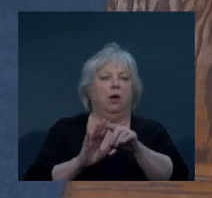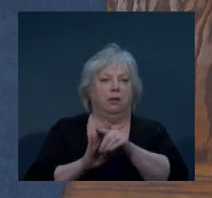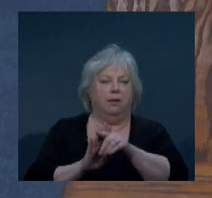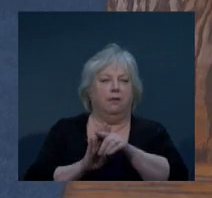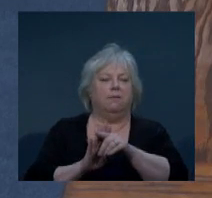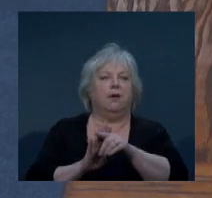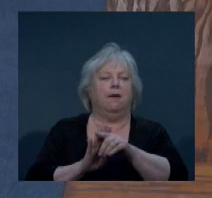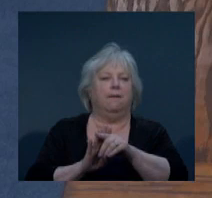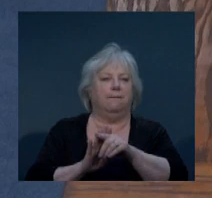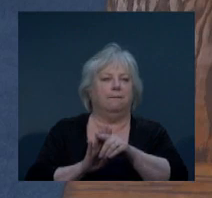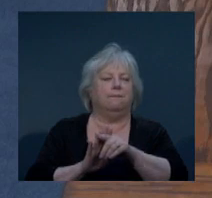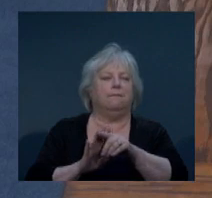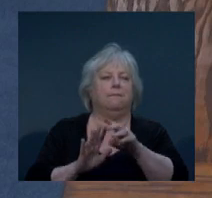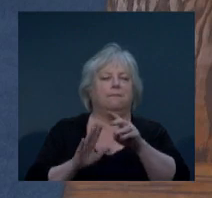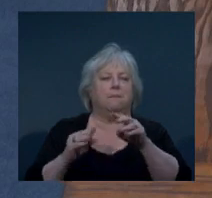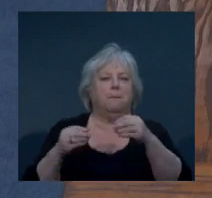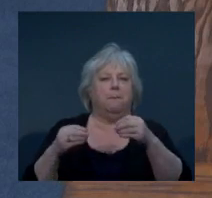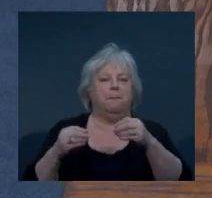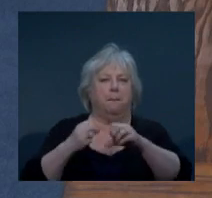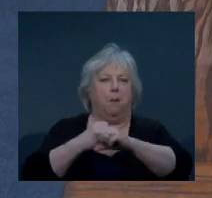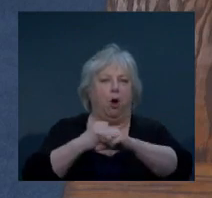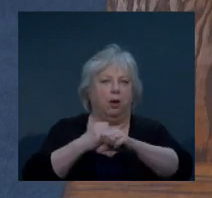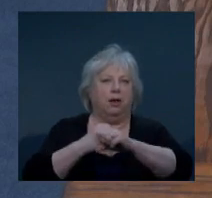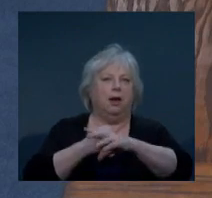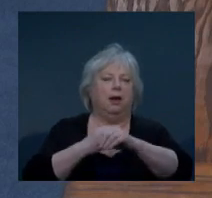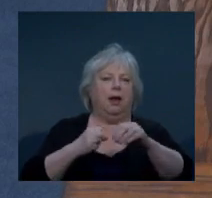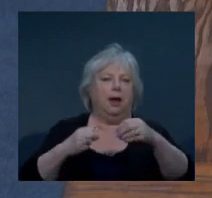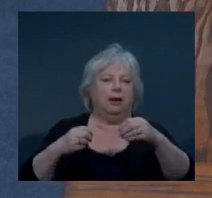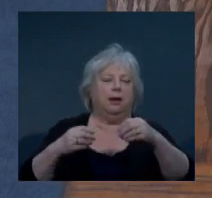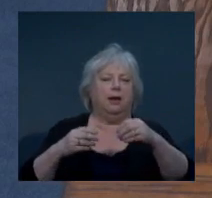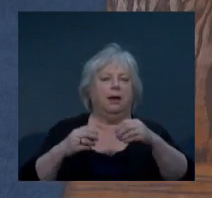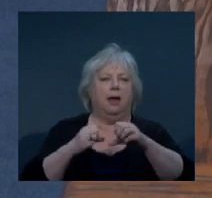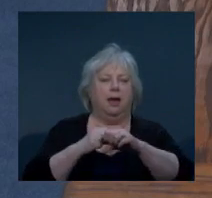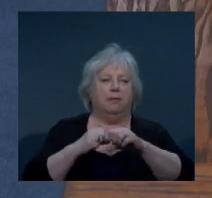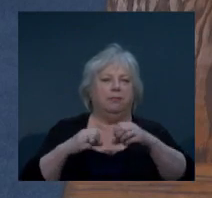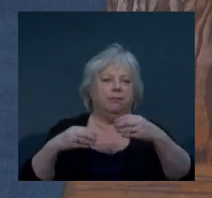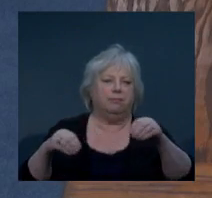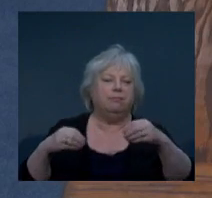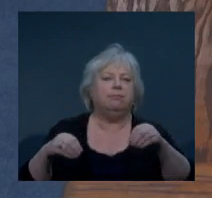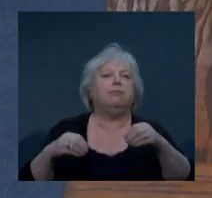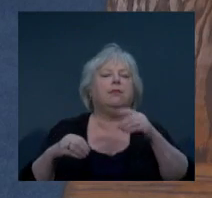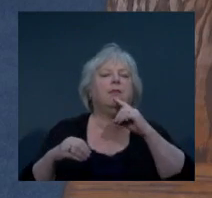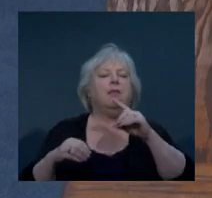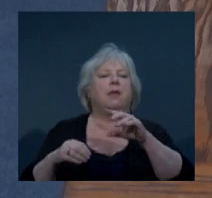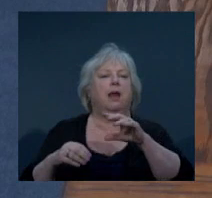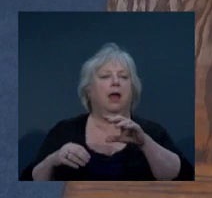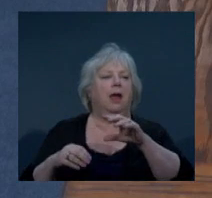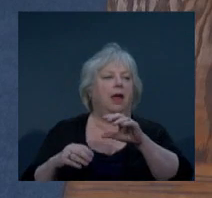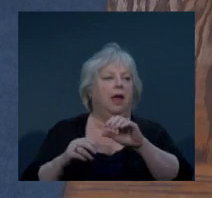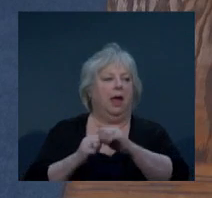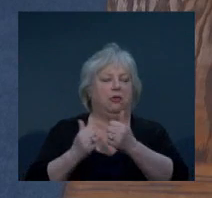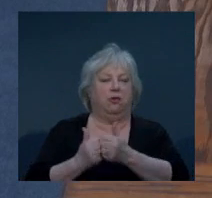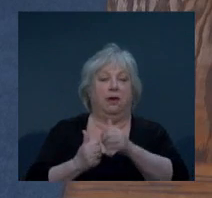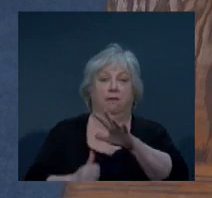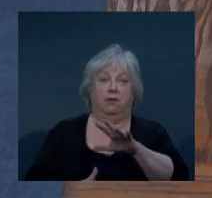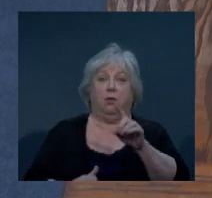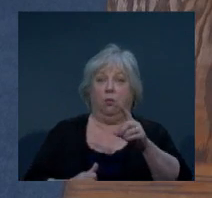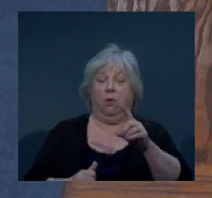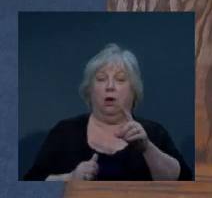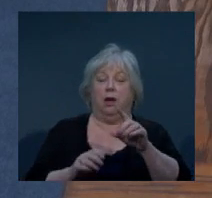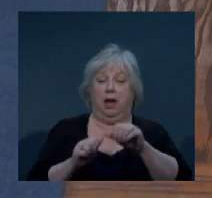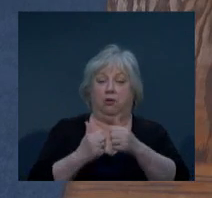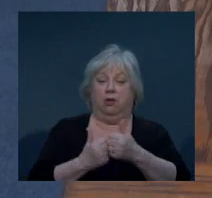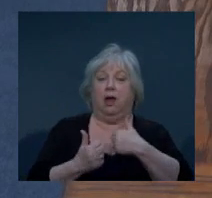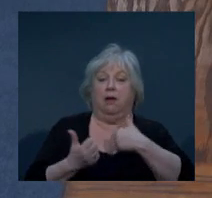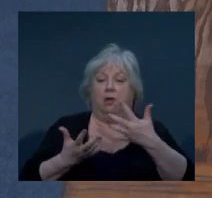identify marketing and or advertising agencies, 51 of which I have identified in